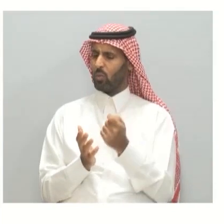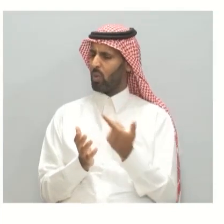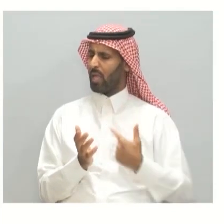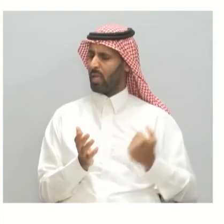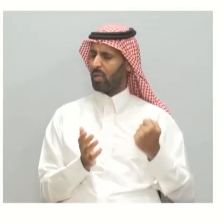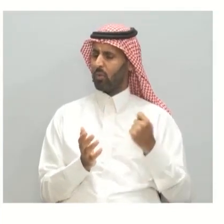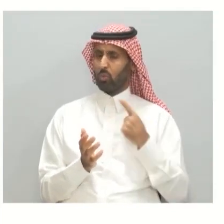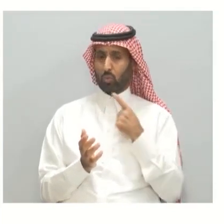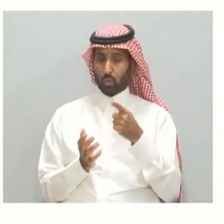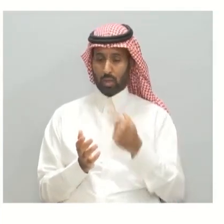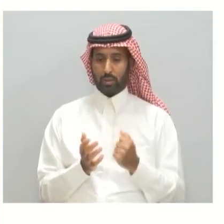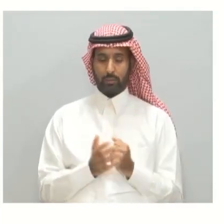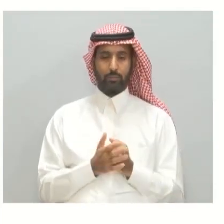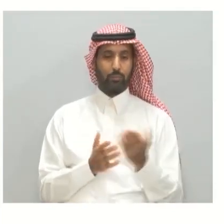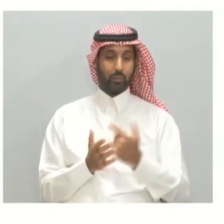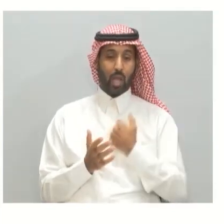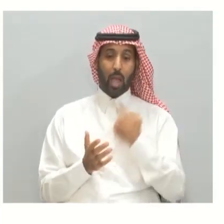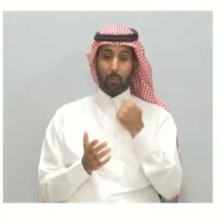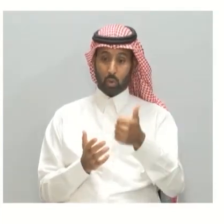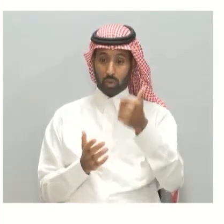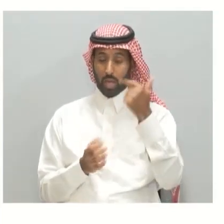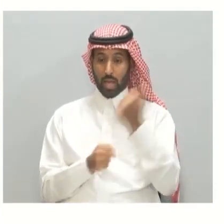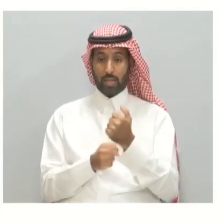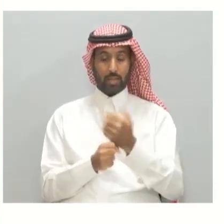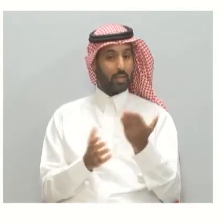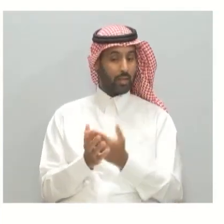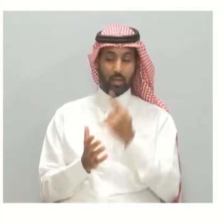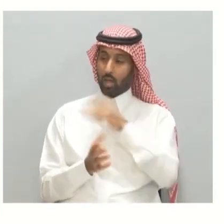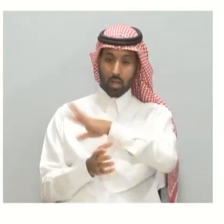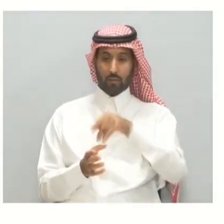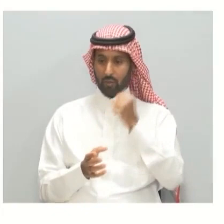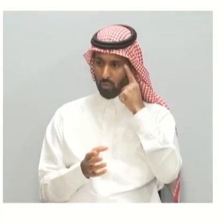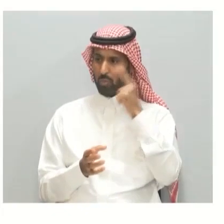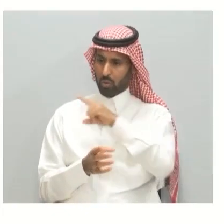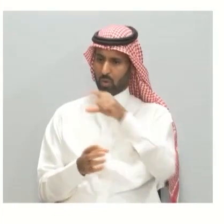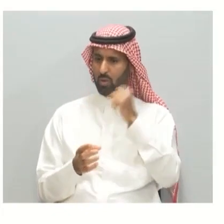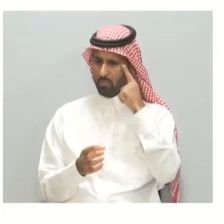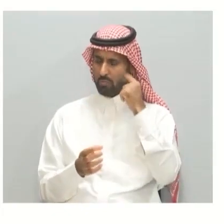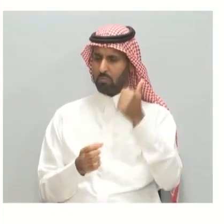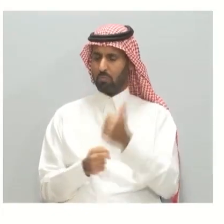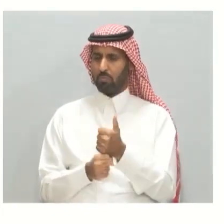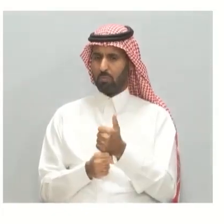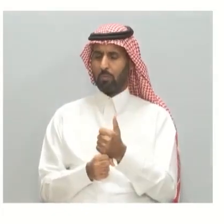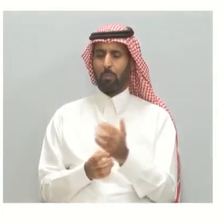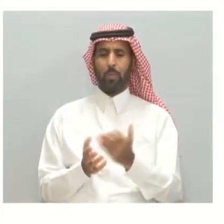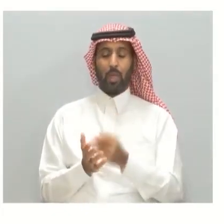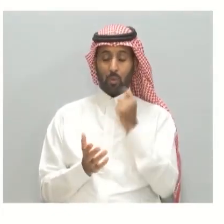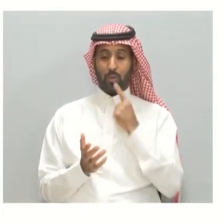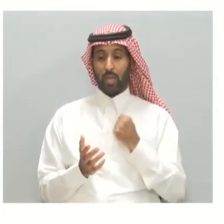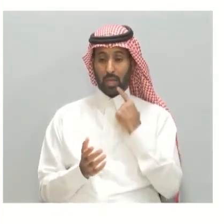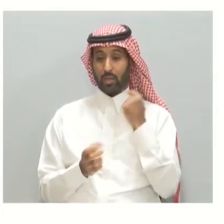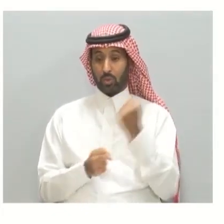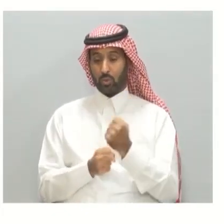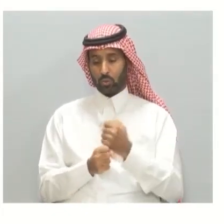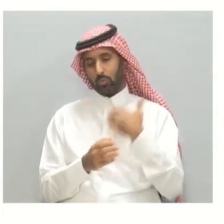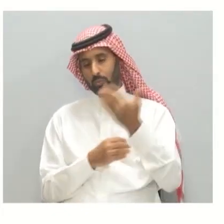job that you like. Although I'm good at, and everybody expects me to become a, I would like to